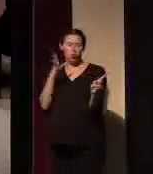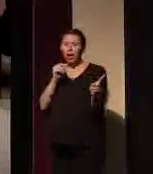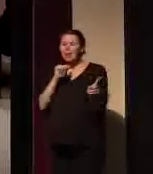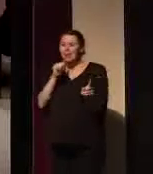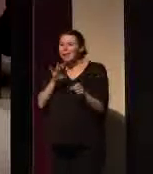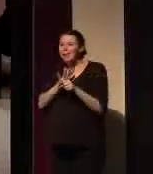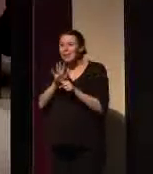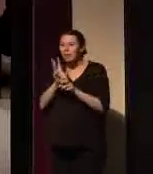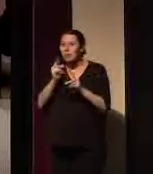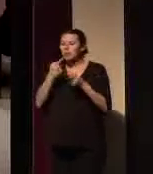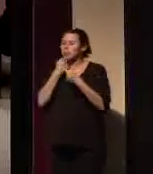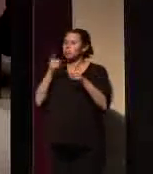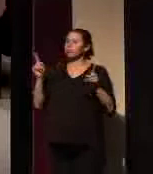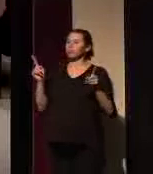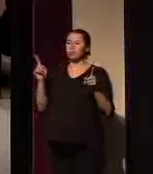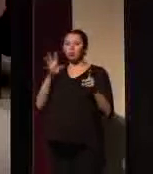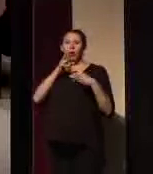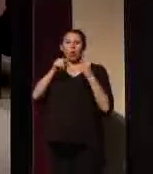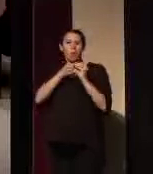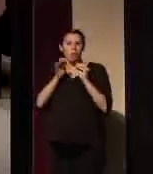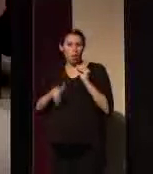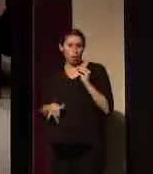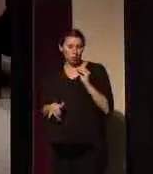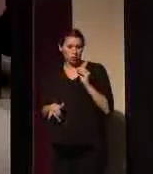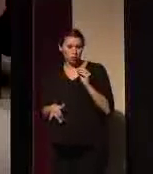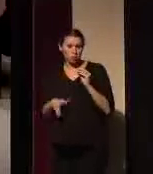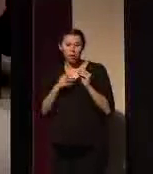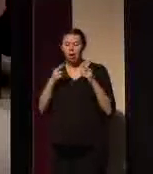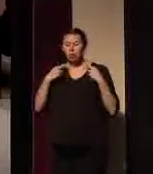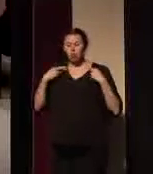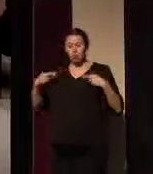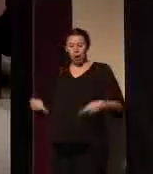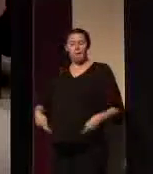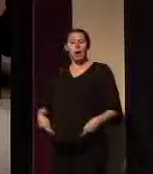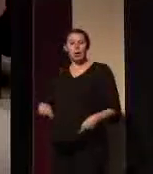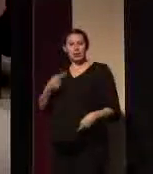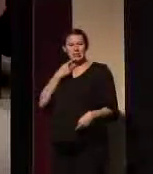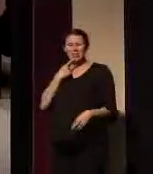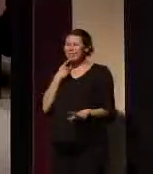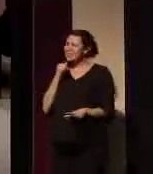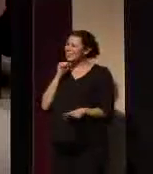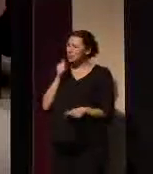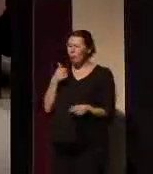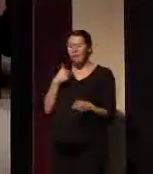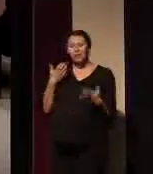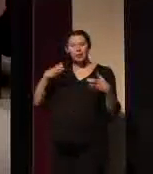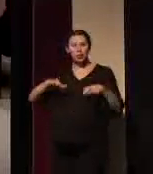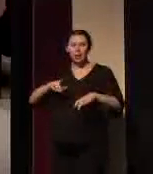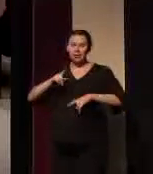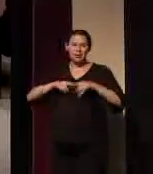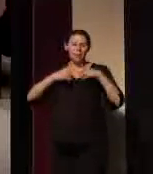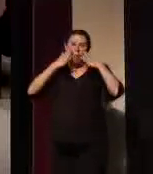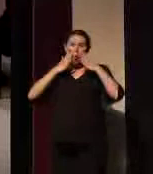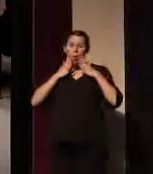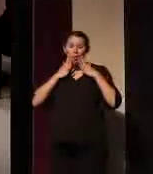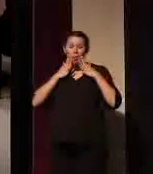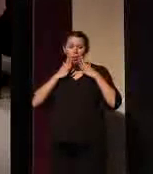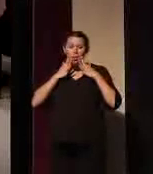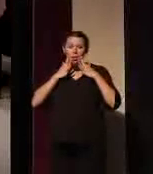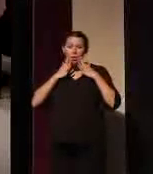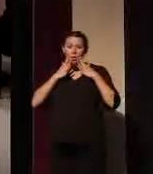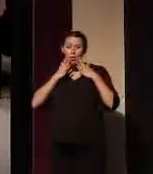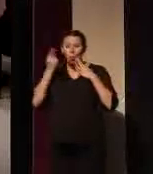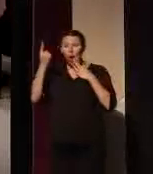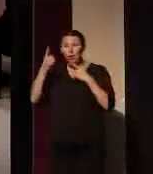of the things that the rabbi mentioned, we haven't had a chance to mourn. I think one place we started just by acknowledging the fact we haven't had a chance to